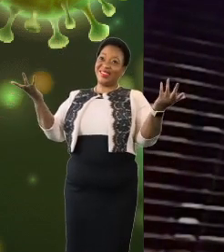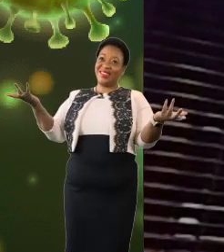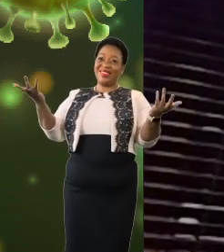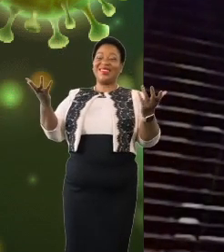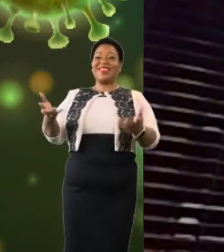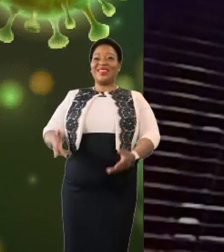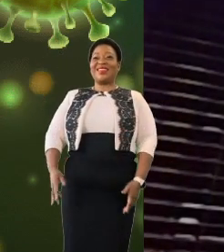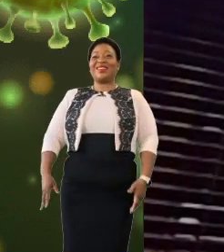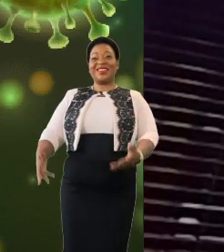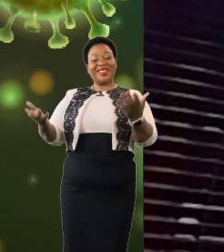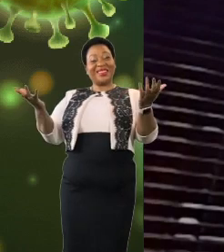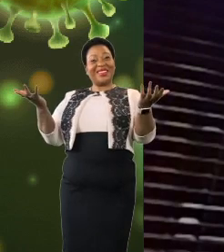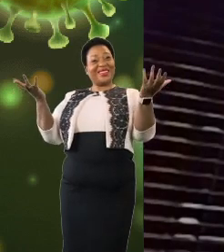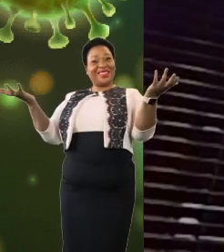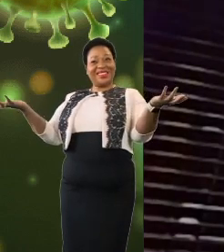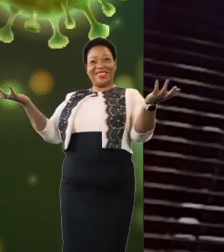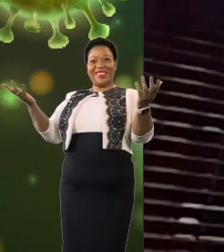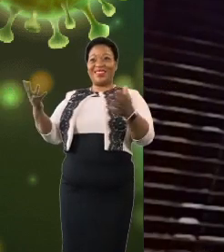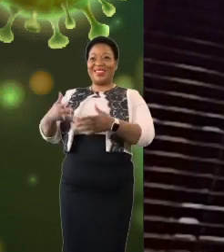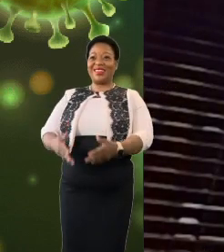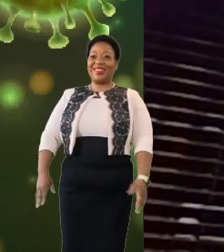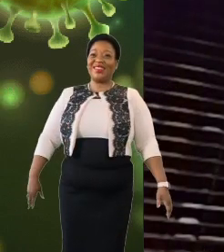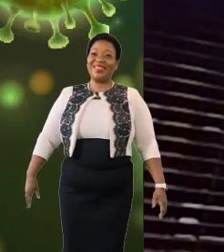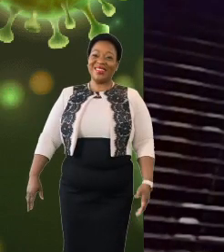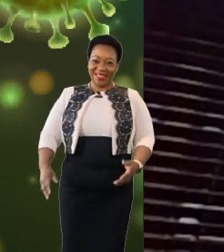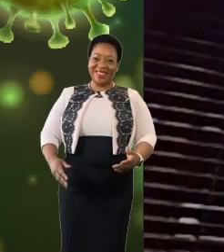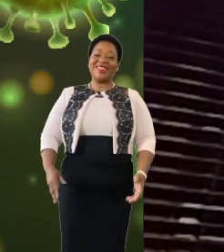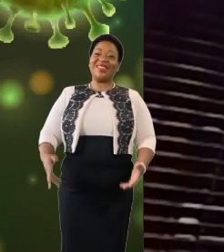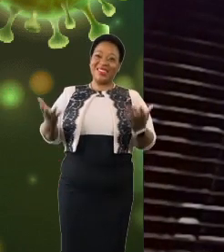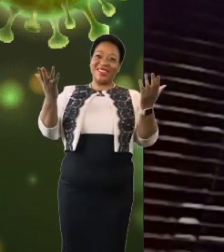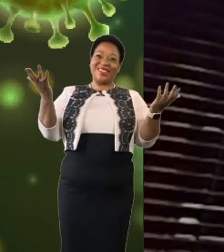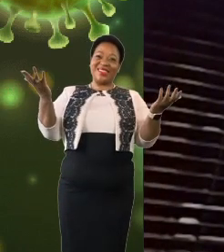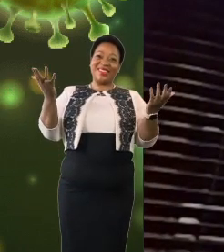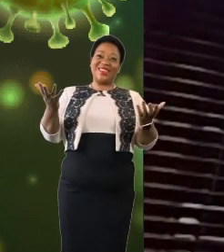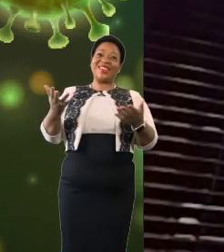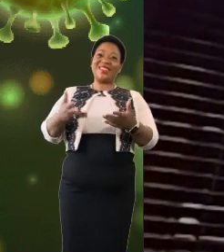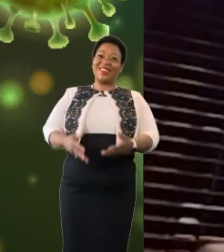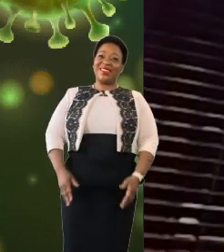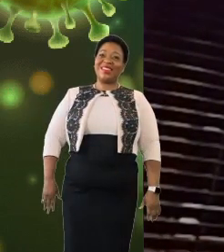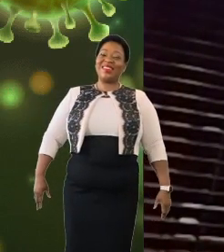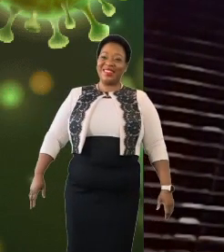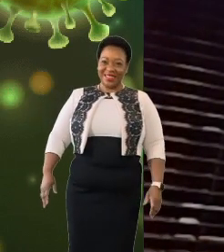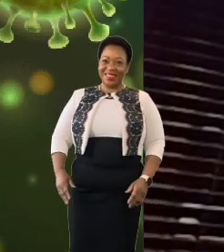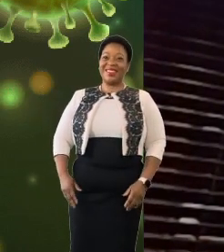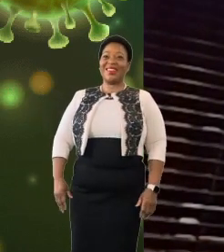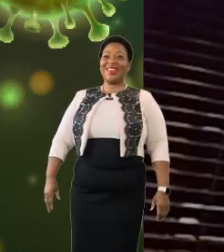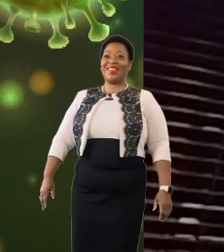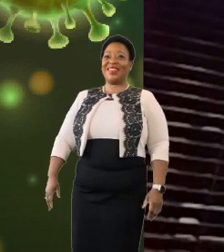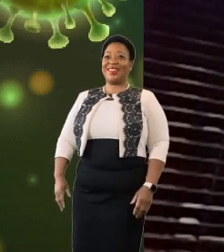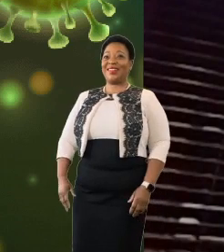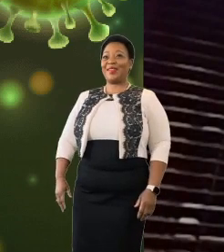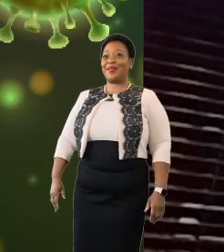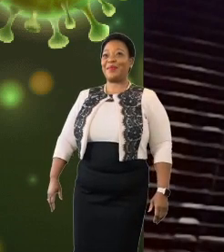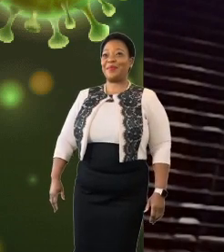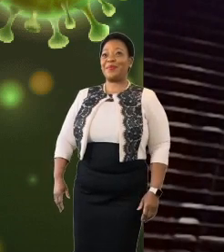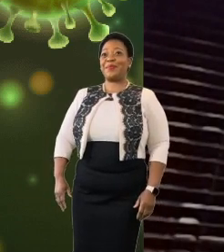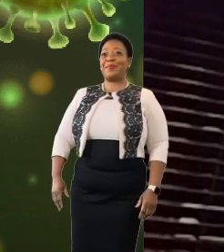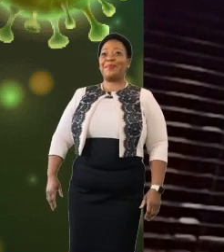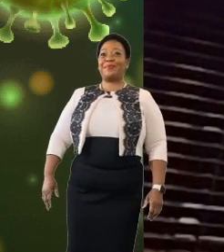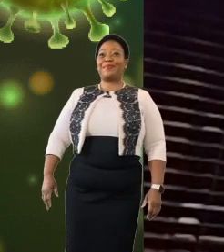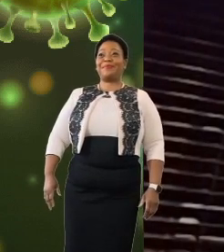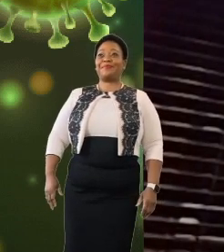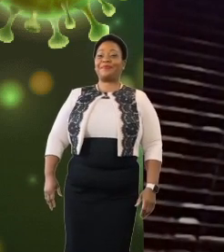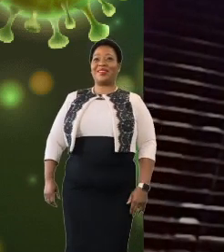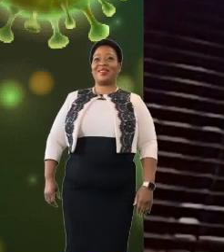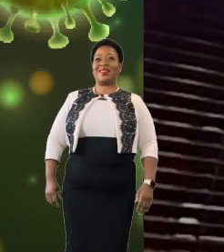I'm not going to talk to you about the SPLUMA and the NEMA and the EIAs and